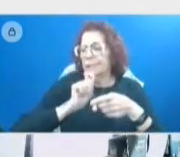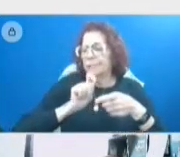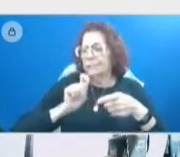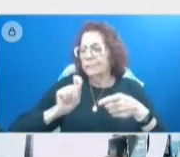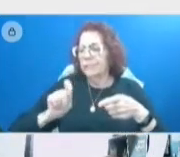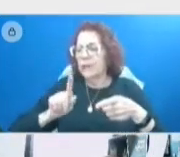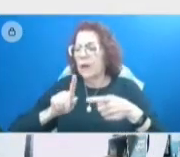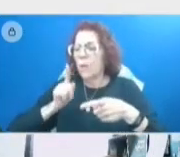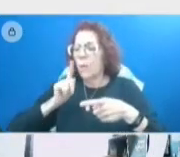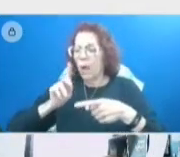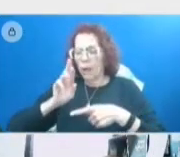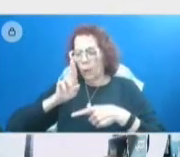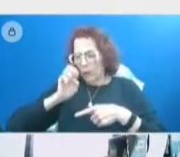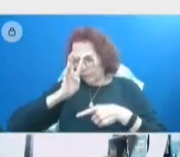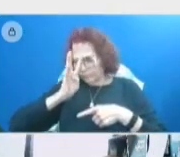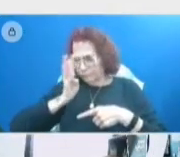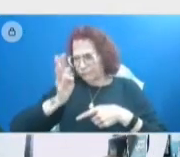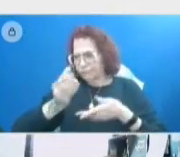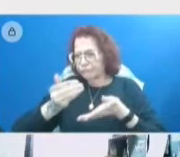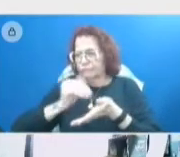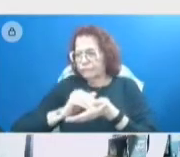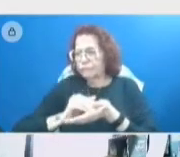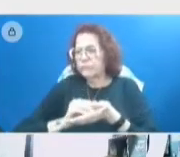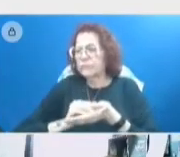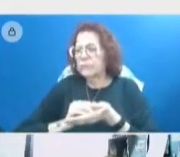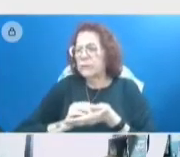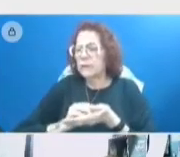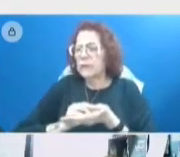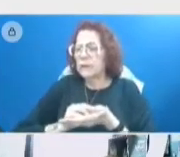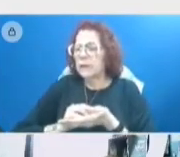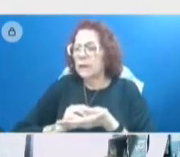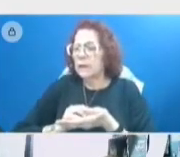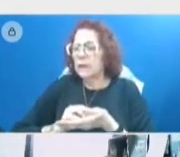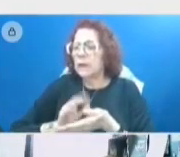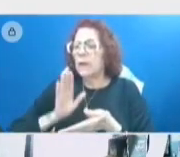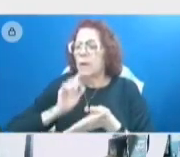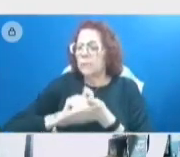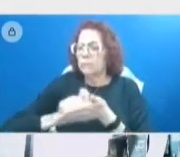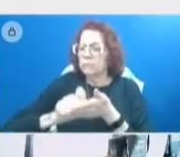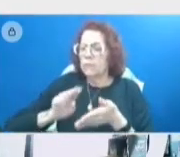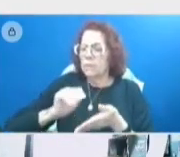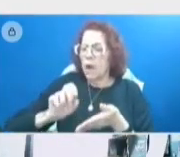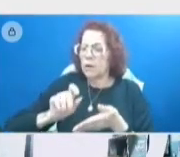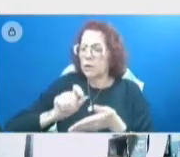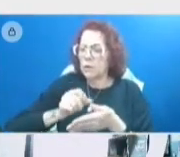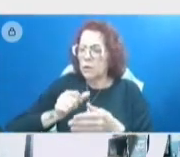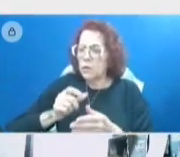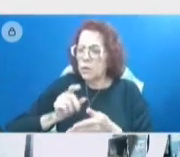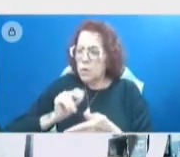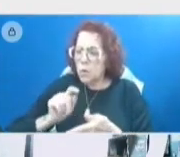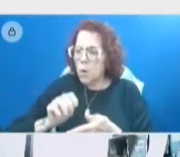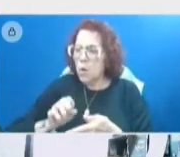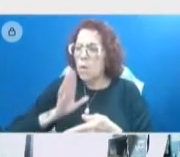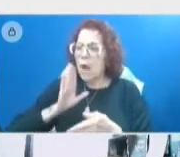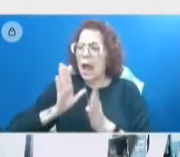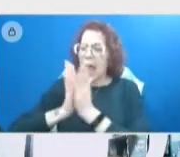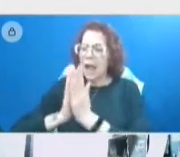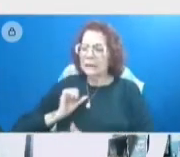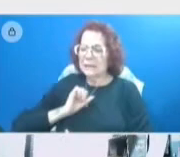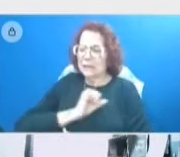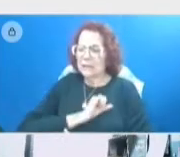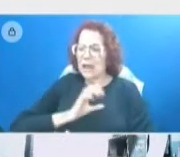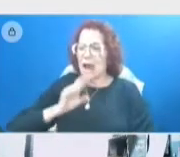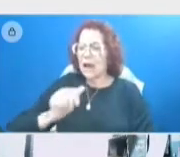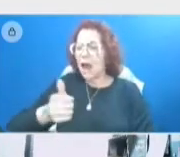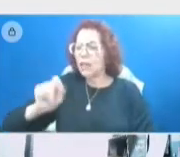solicited, actively solicited input from treasurers and filers and the mailing that was done to them to ready for filing to